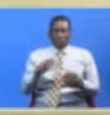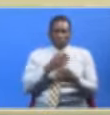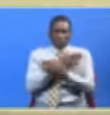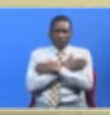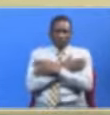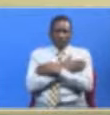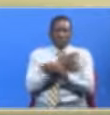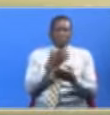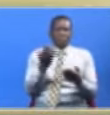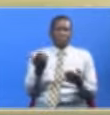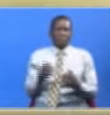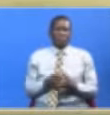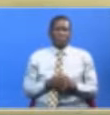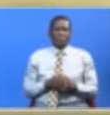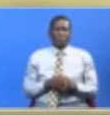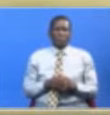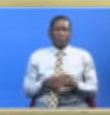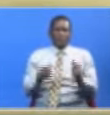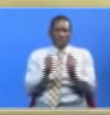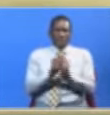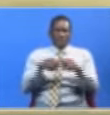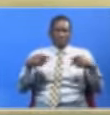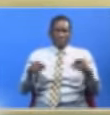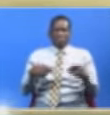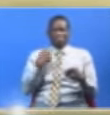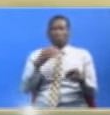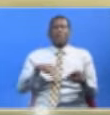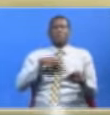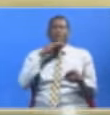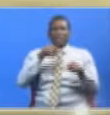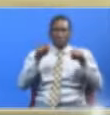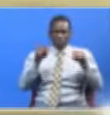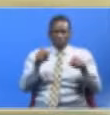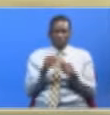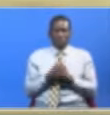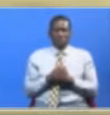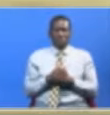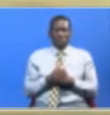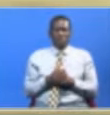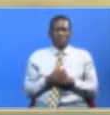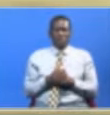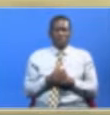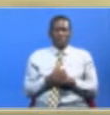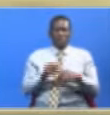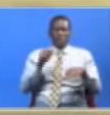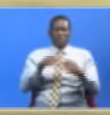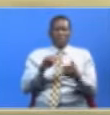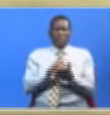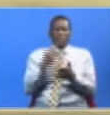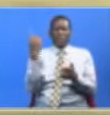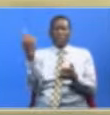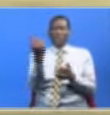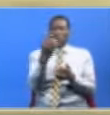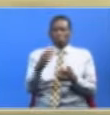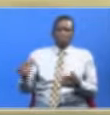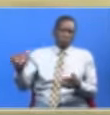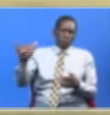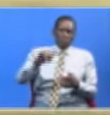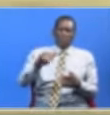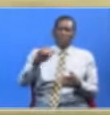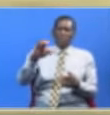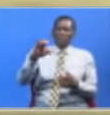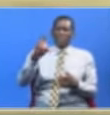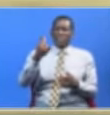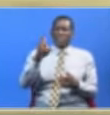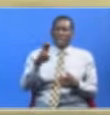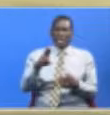comrades, the 10 people that were lost earlier today in that helicopter crash in Sindar in Marakwet